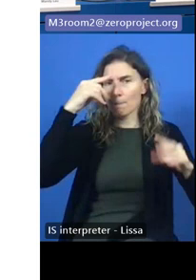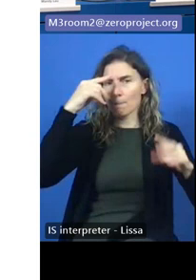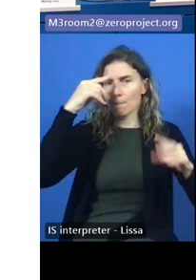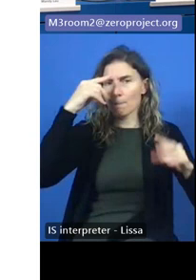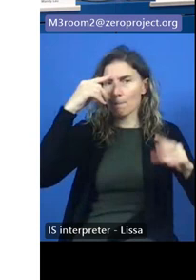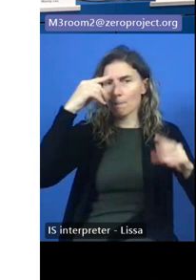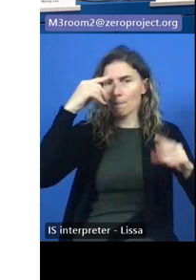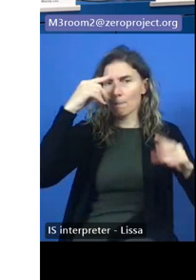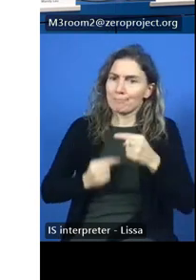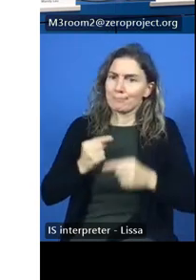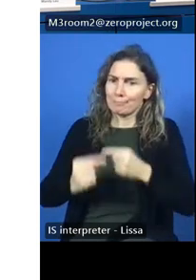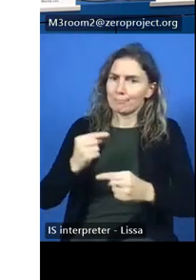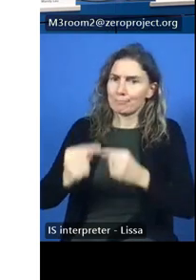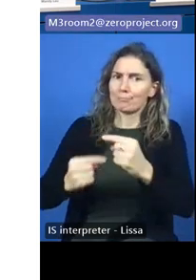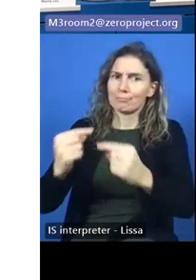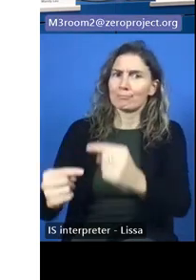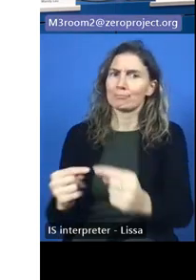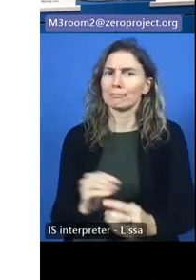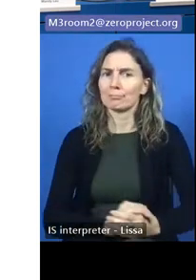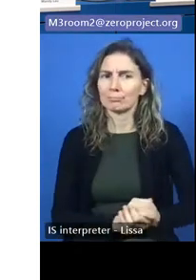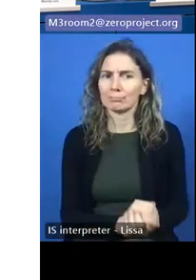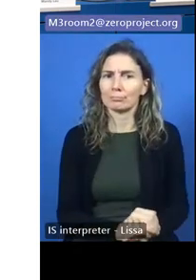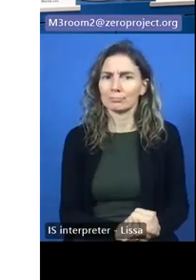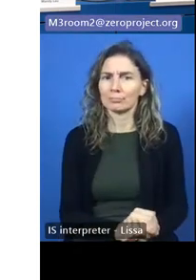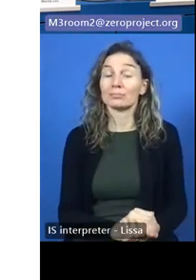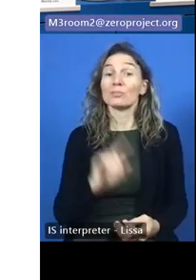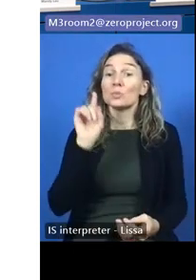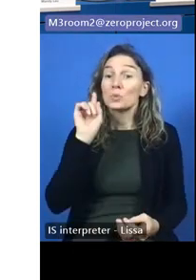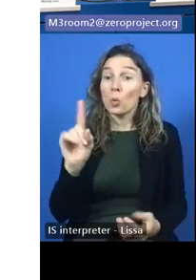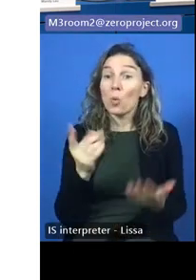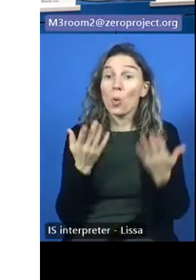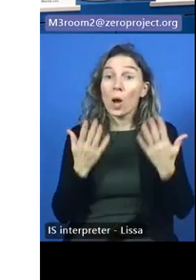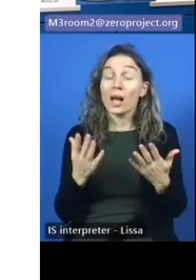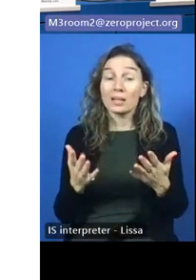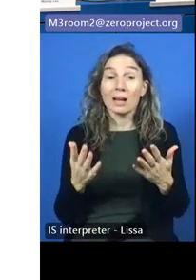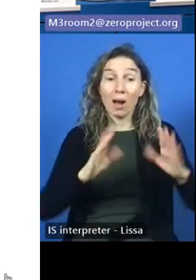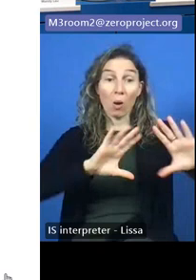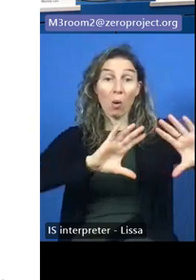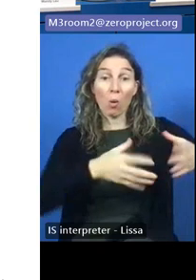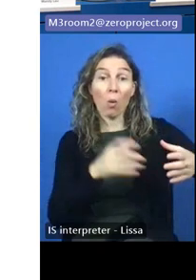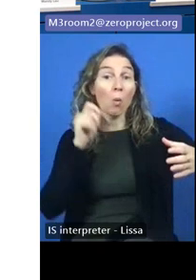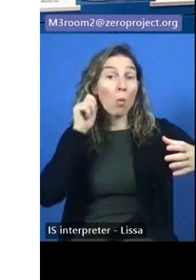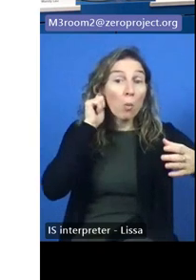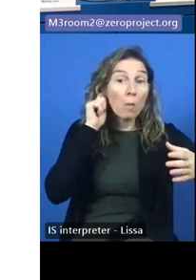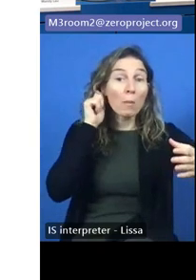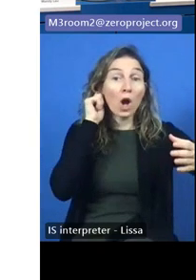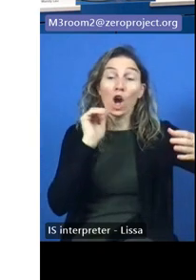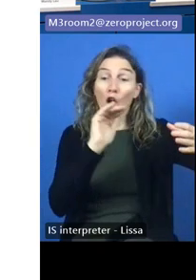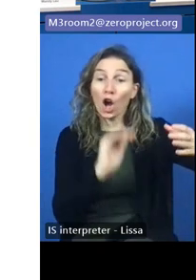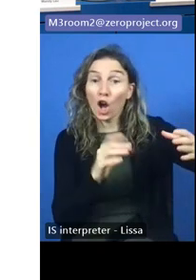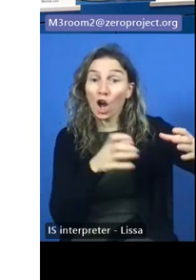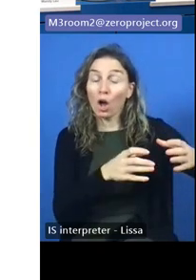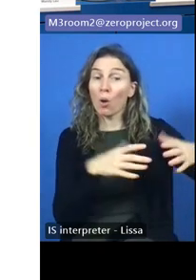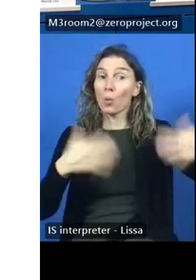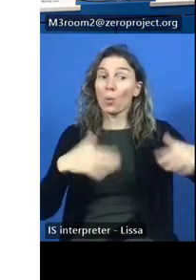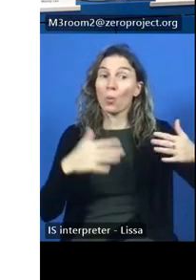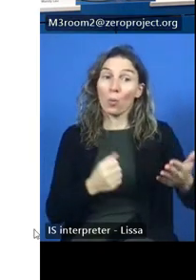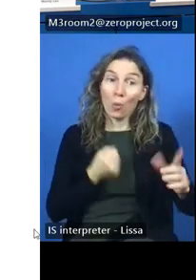promotes inclusion, increased participation of marginalized women and girls, and improved quality of